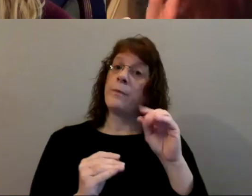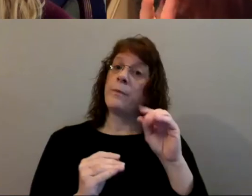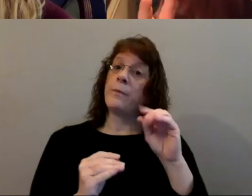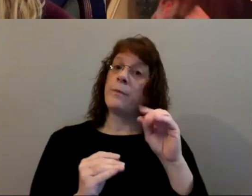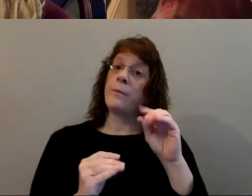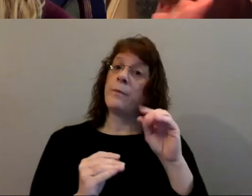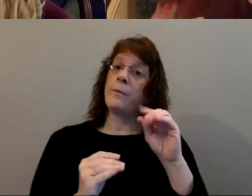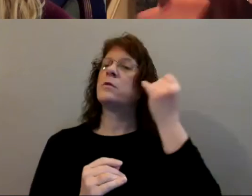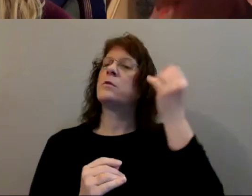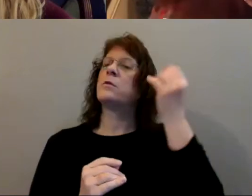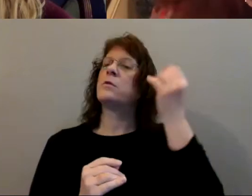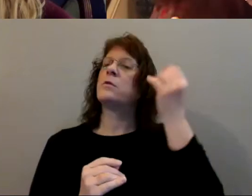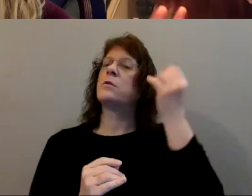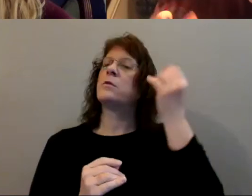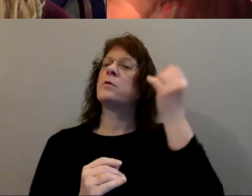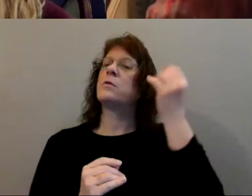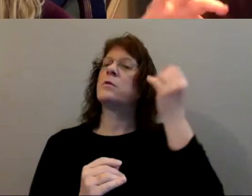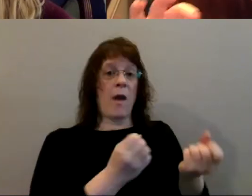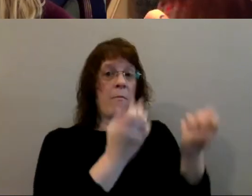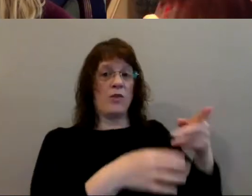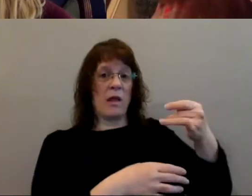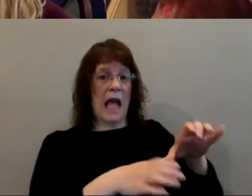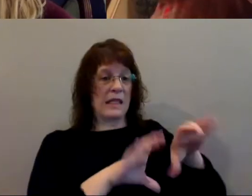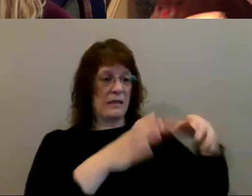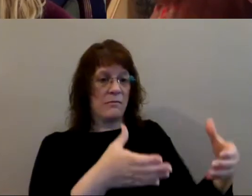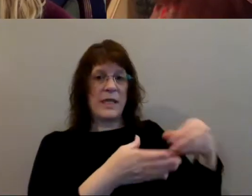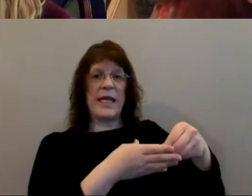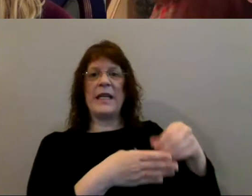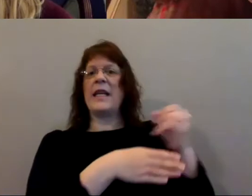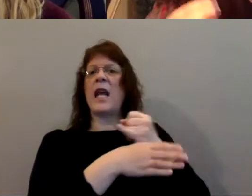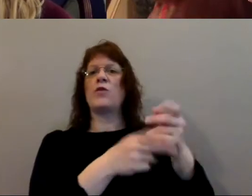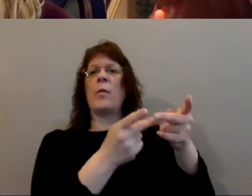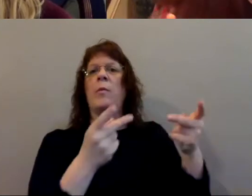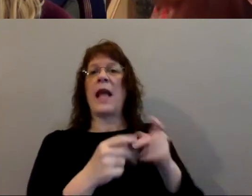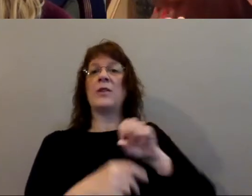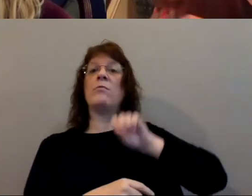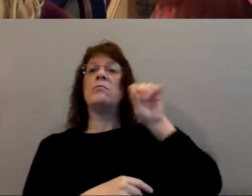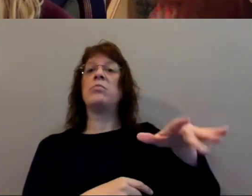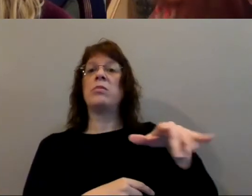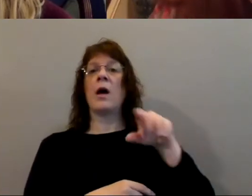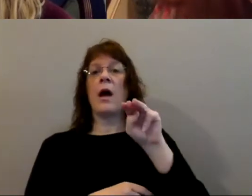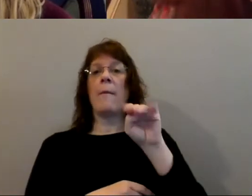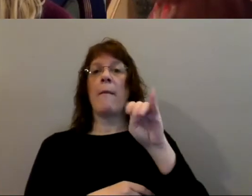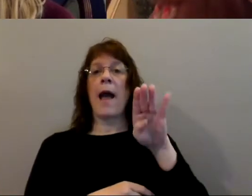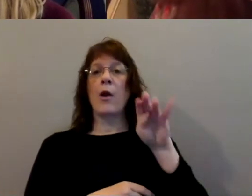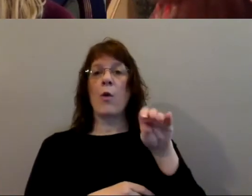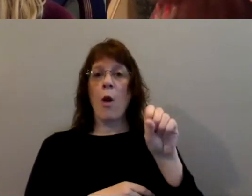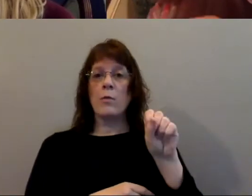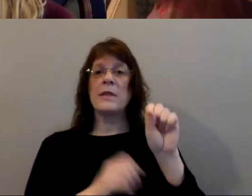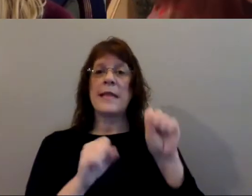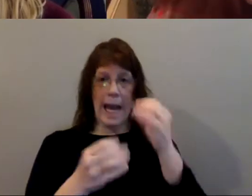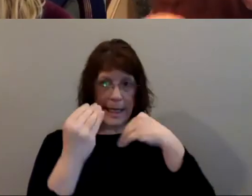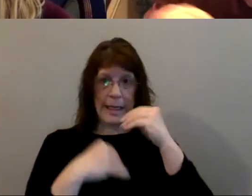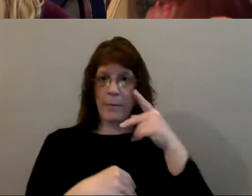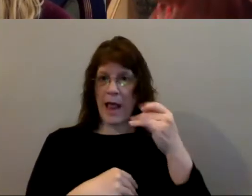bunch of plastic in some kind of industrial place, and we toss in these microbes that are capable of eating plastic. Do we know what